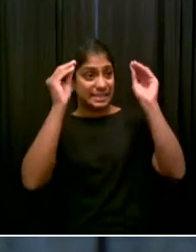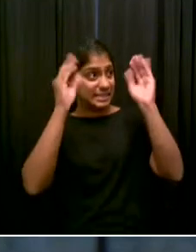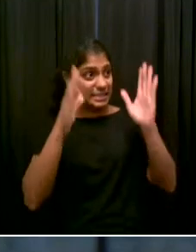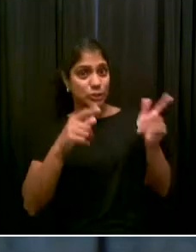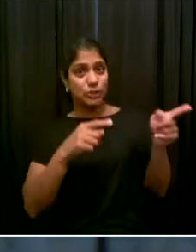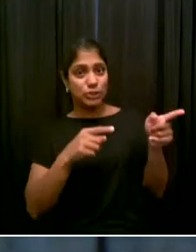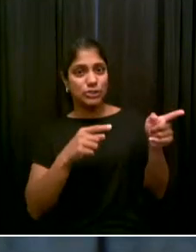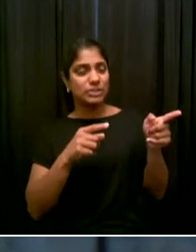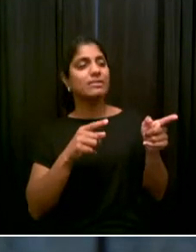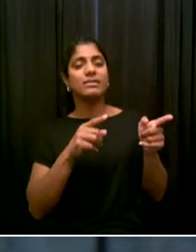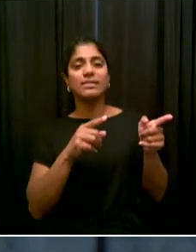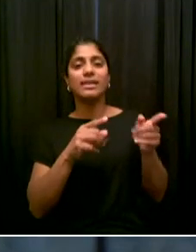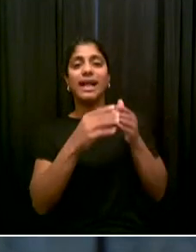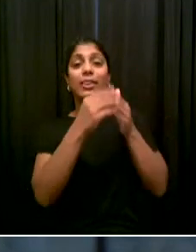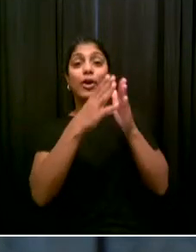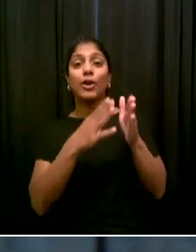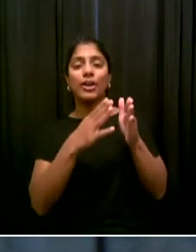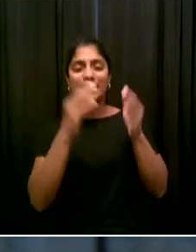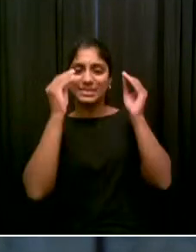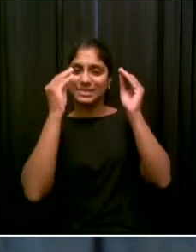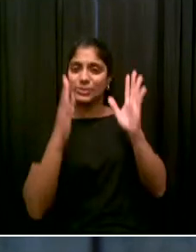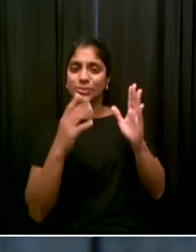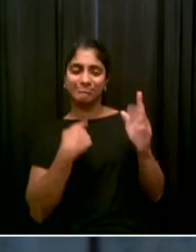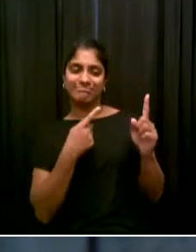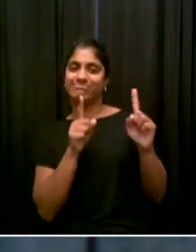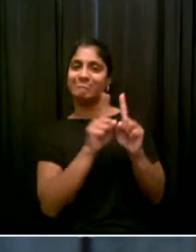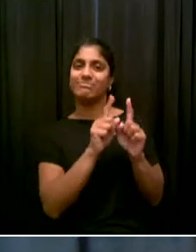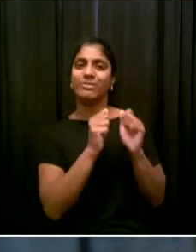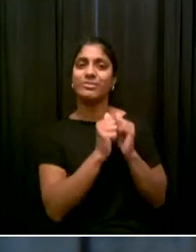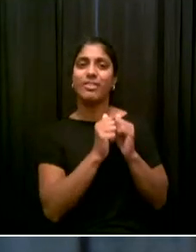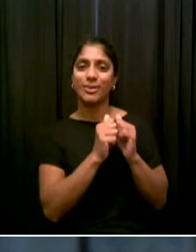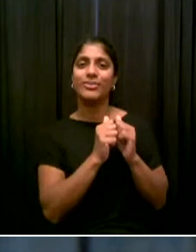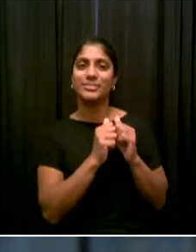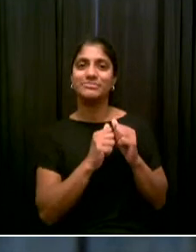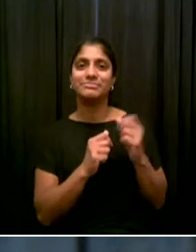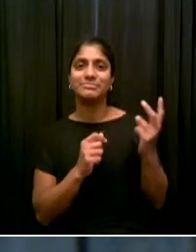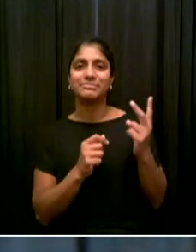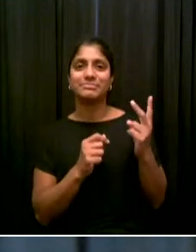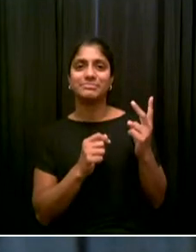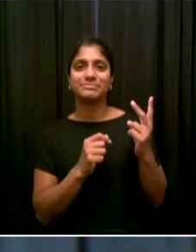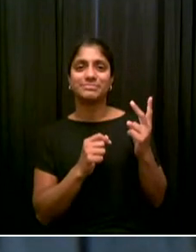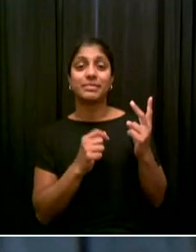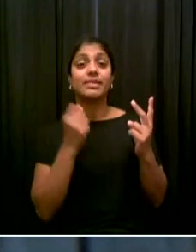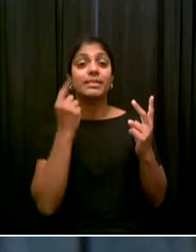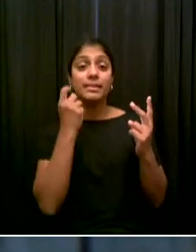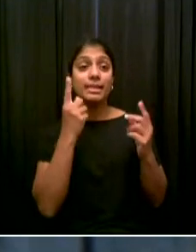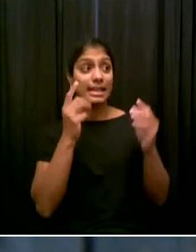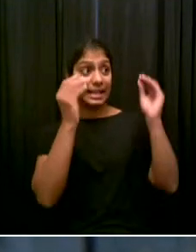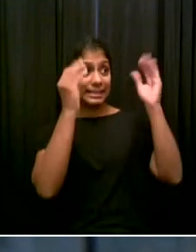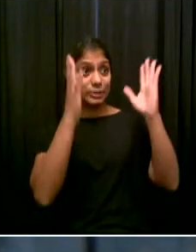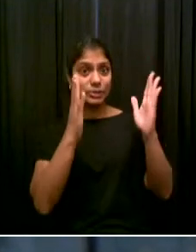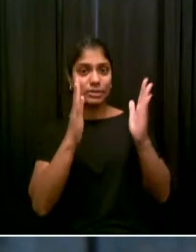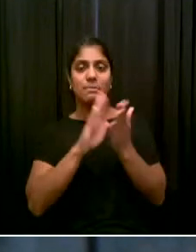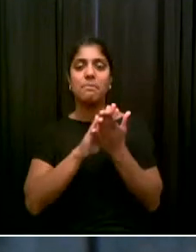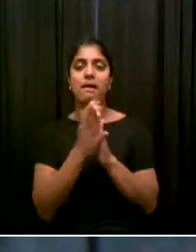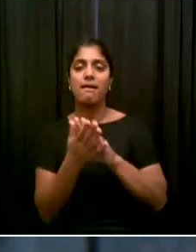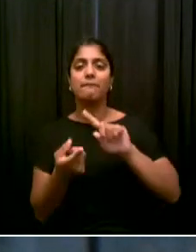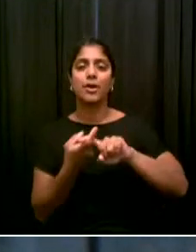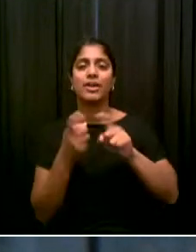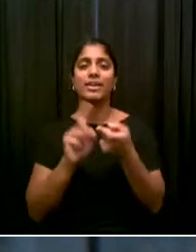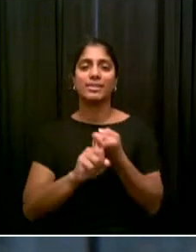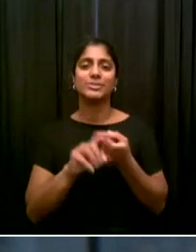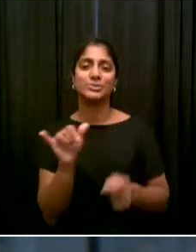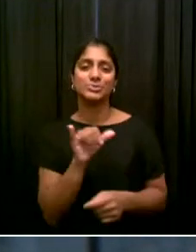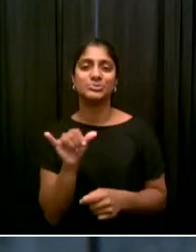many. And you have been just an exceptional friend, an extraordinary friend. There are two major issues for the